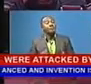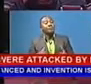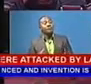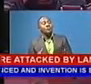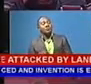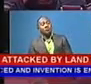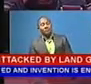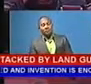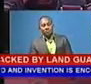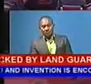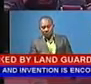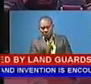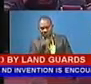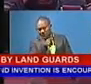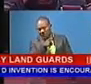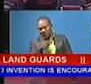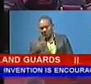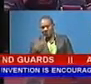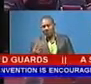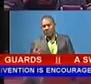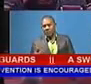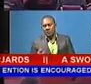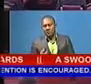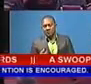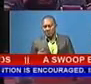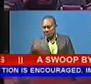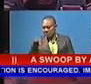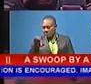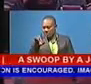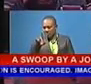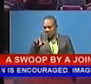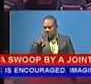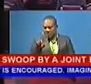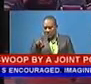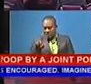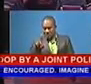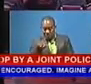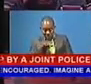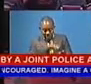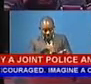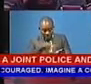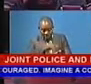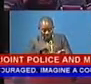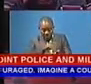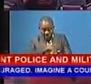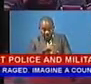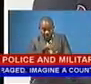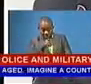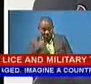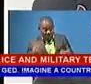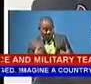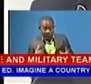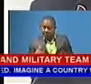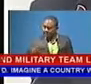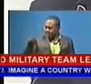Balbir, do you happen to have a CD version, CD-ROM version of this exhibit?